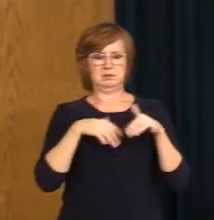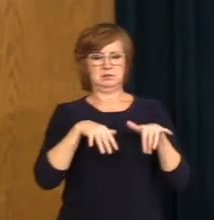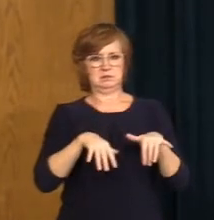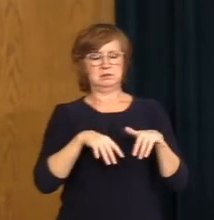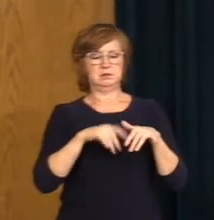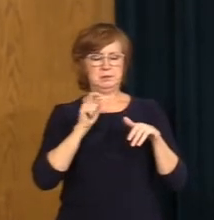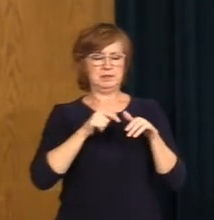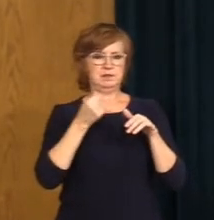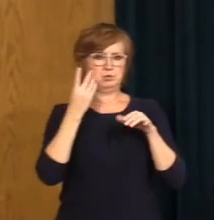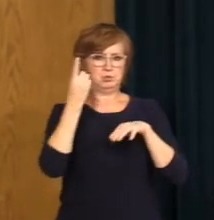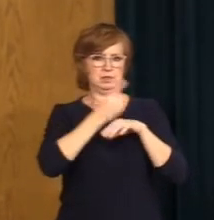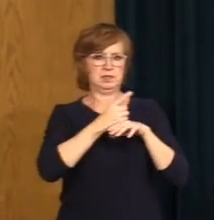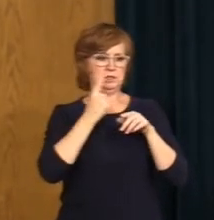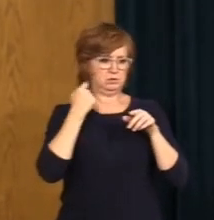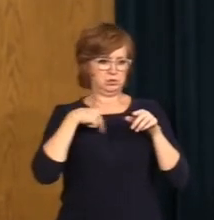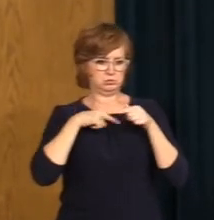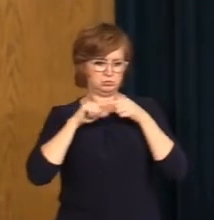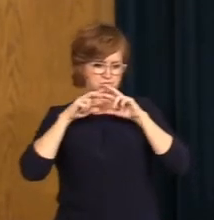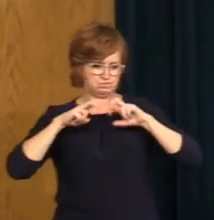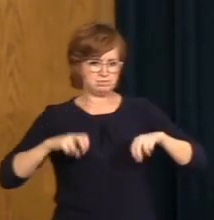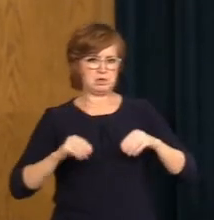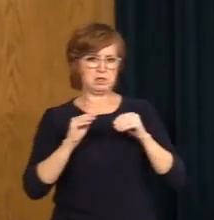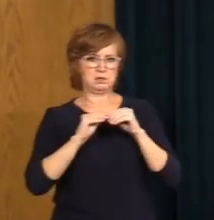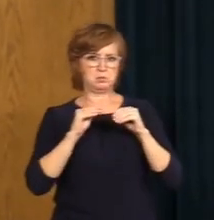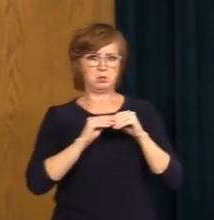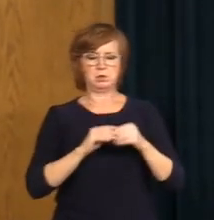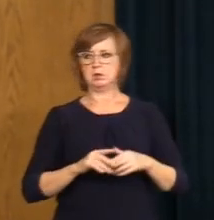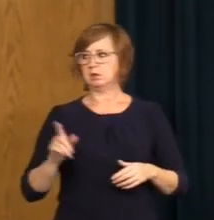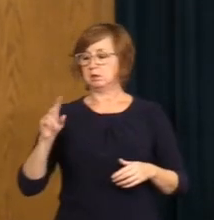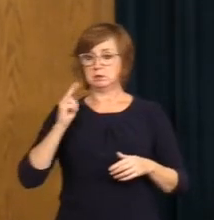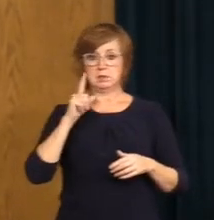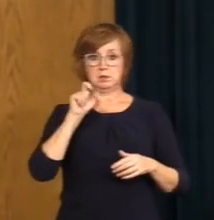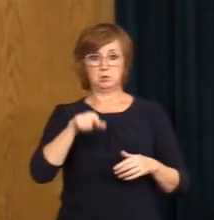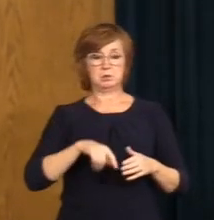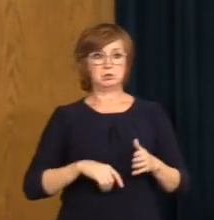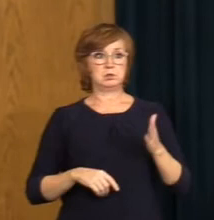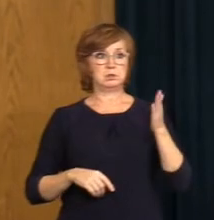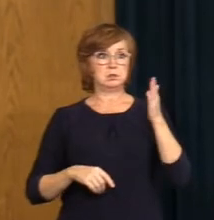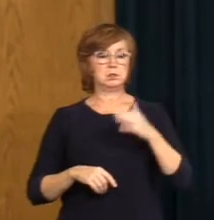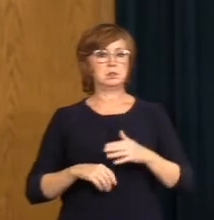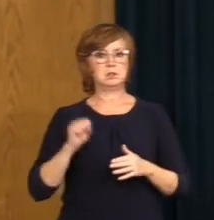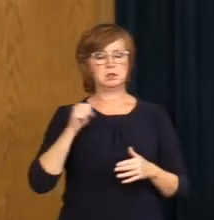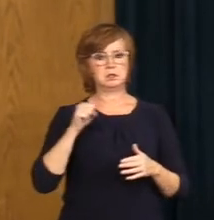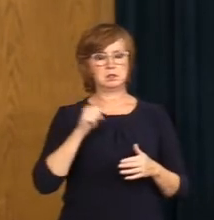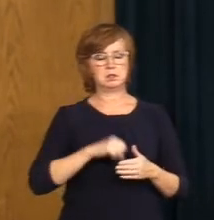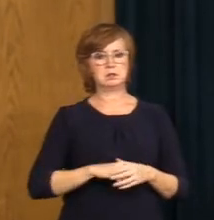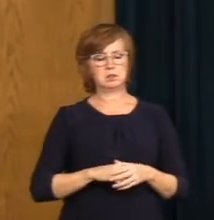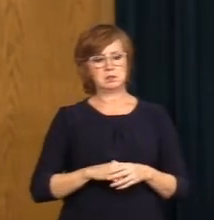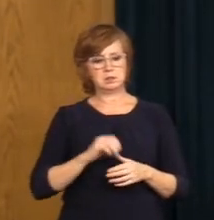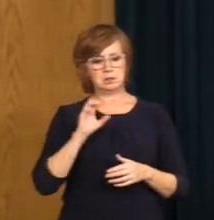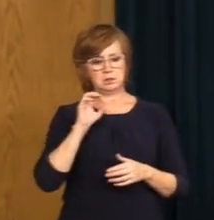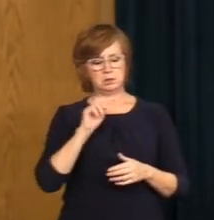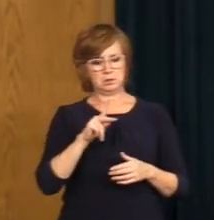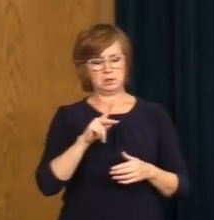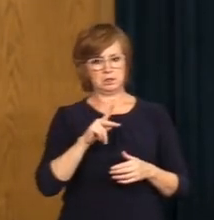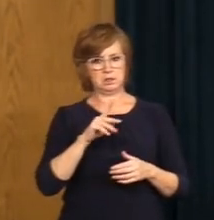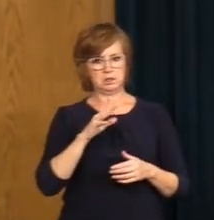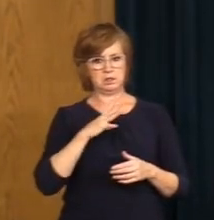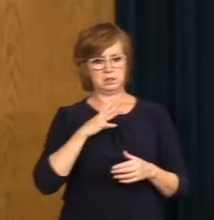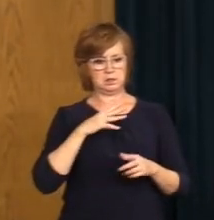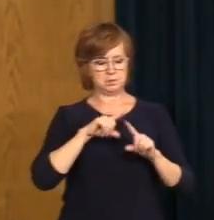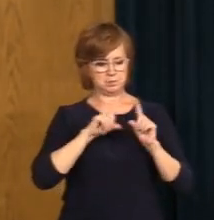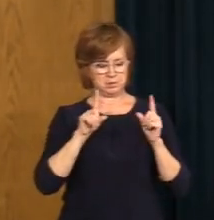few days for analysis. Connor, a follow-up? Yeah, and I guess, Dr. Shahab, you said